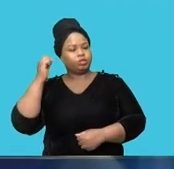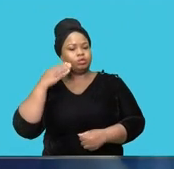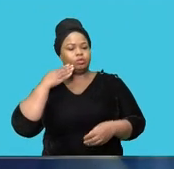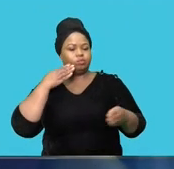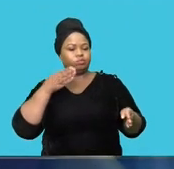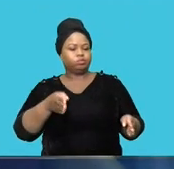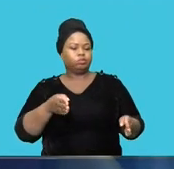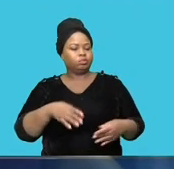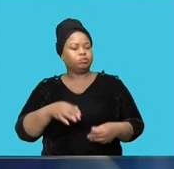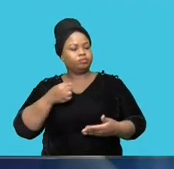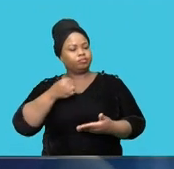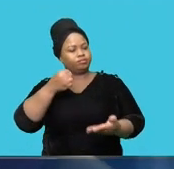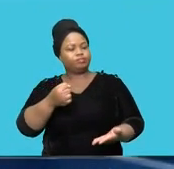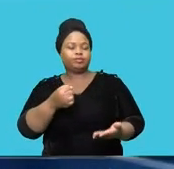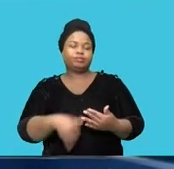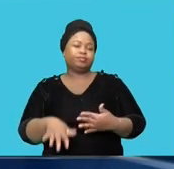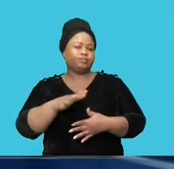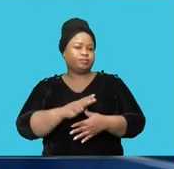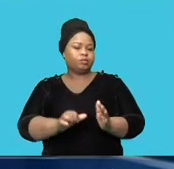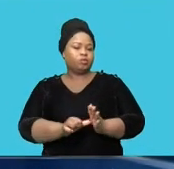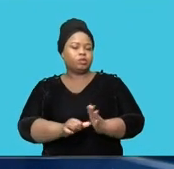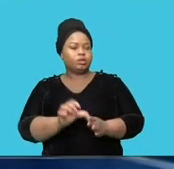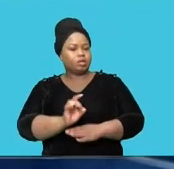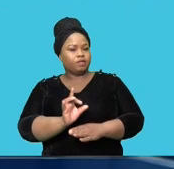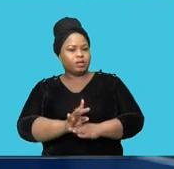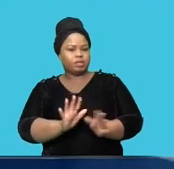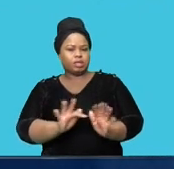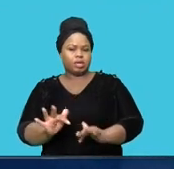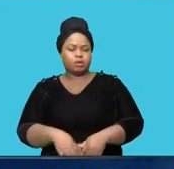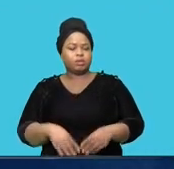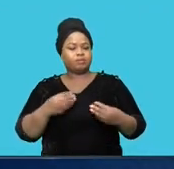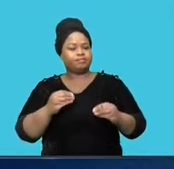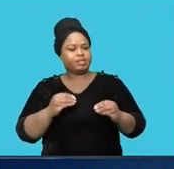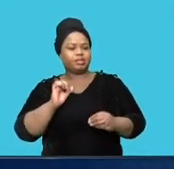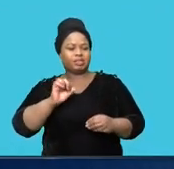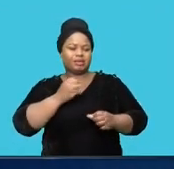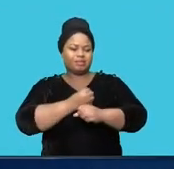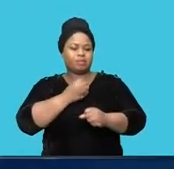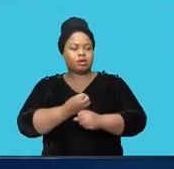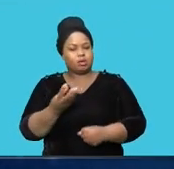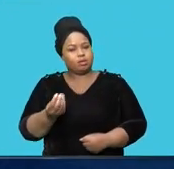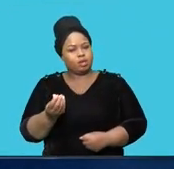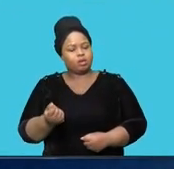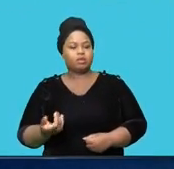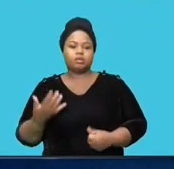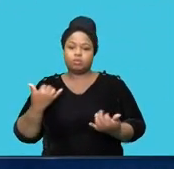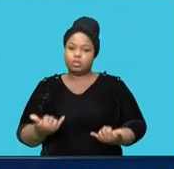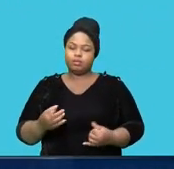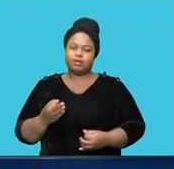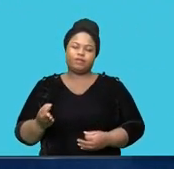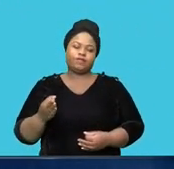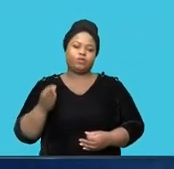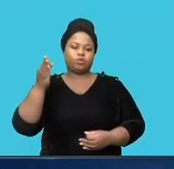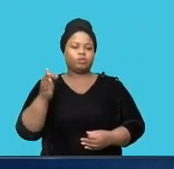giving delegates with essential advice on how to commercialize their brands so that they may not only earn money today, but